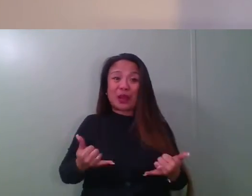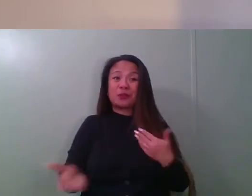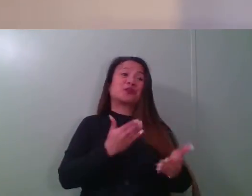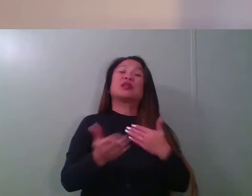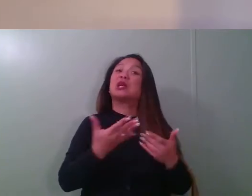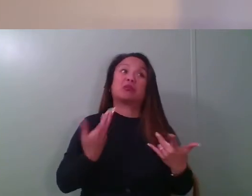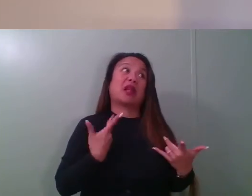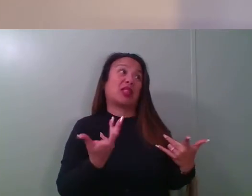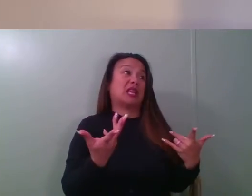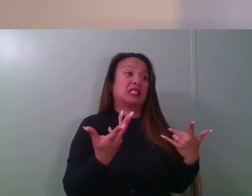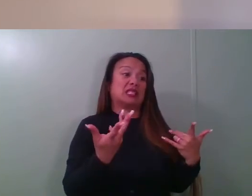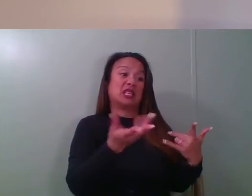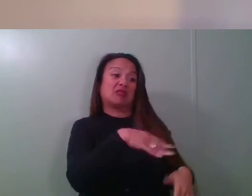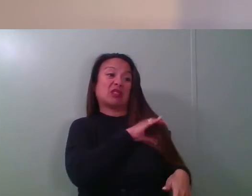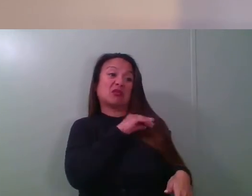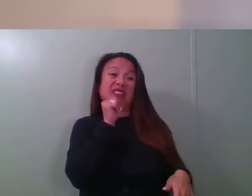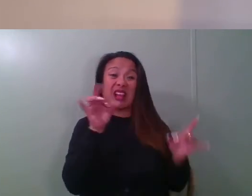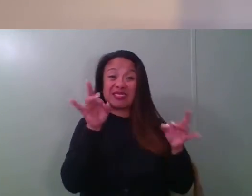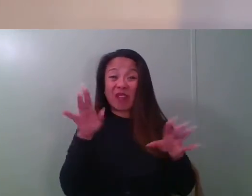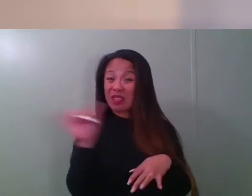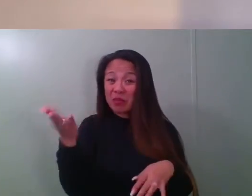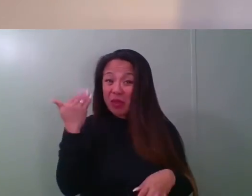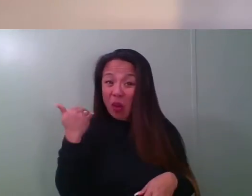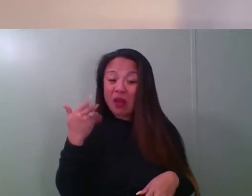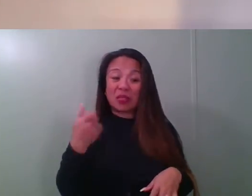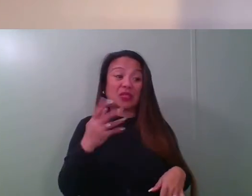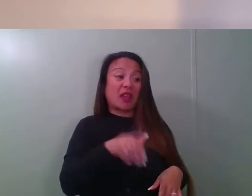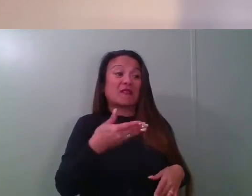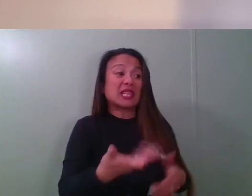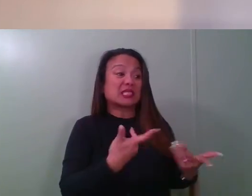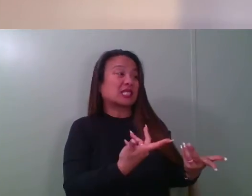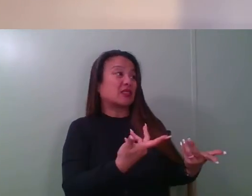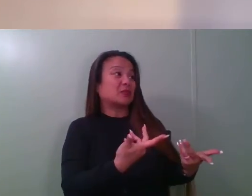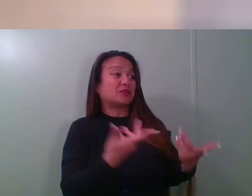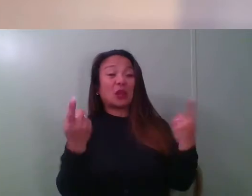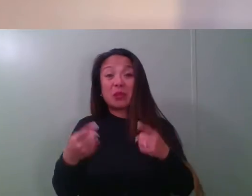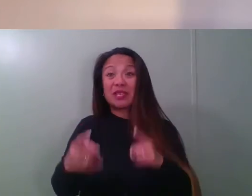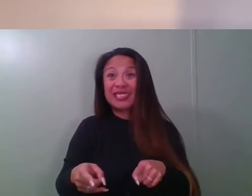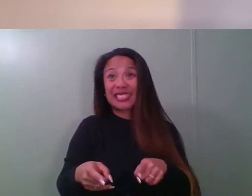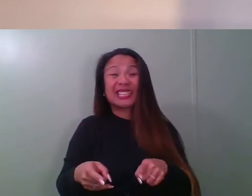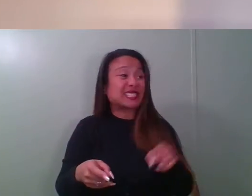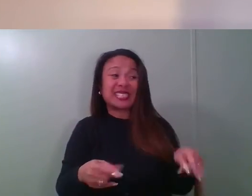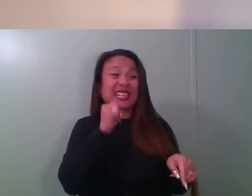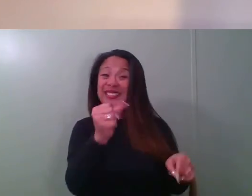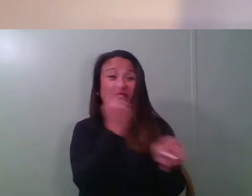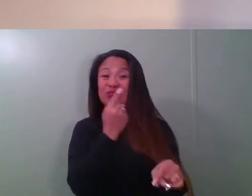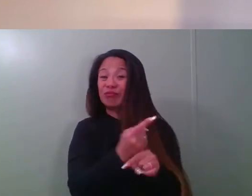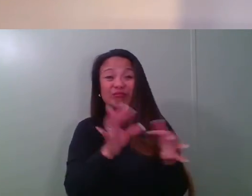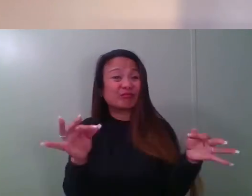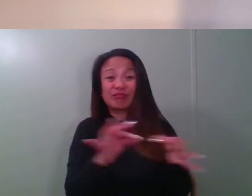today. While these portrayals may not be as stark as they once were, the effects of their negligence results in